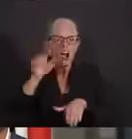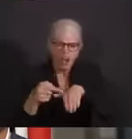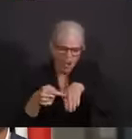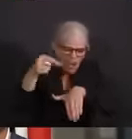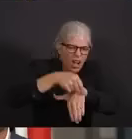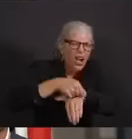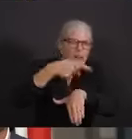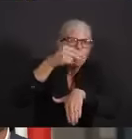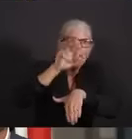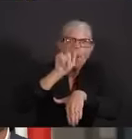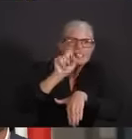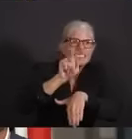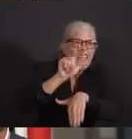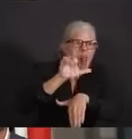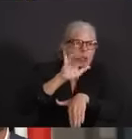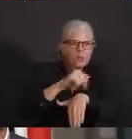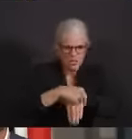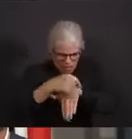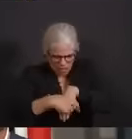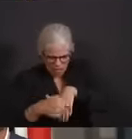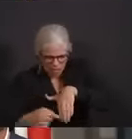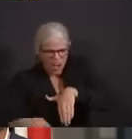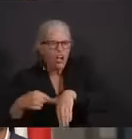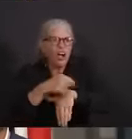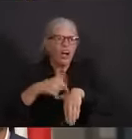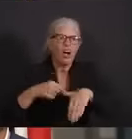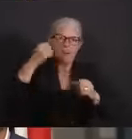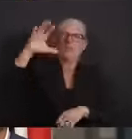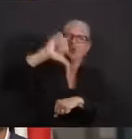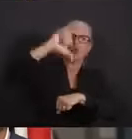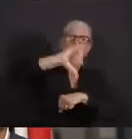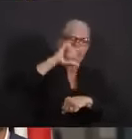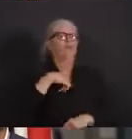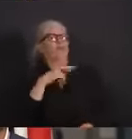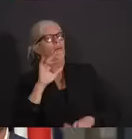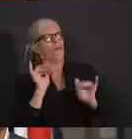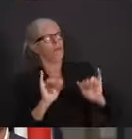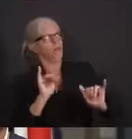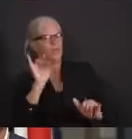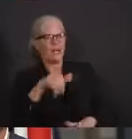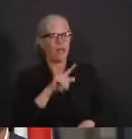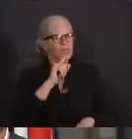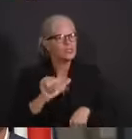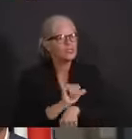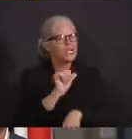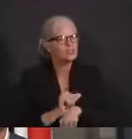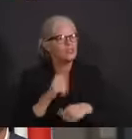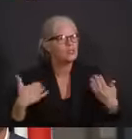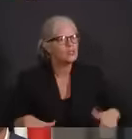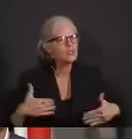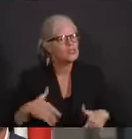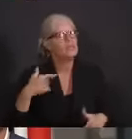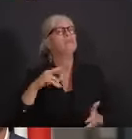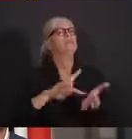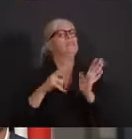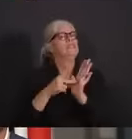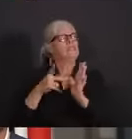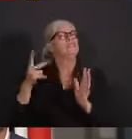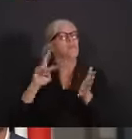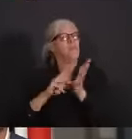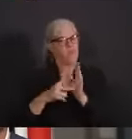it was all over the state. So that is a hazard for sure, and I think we're likely to continue to see those throughout